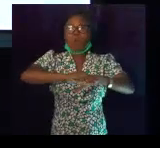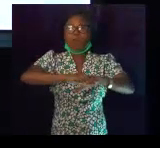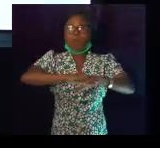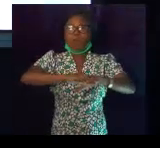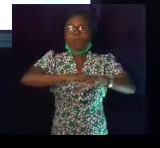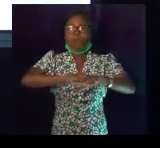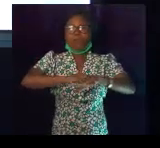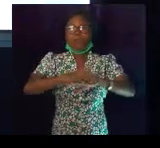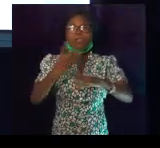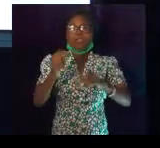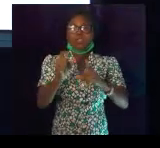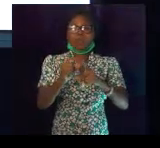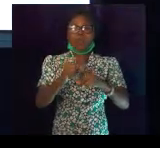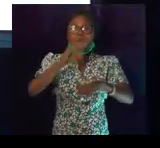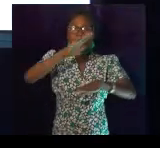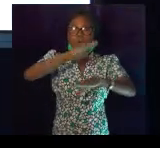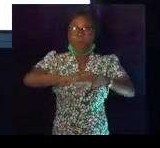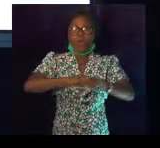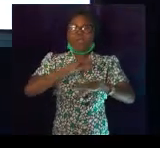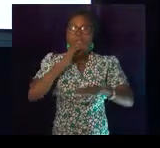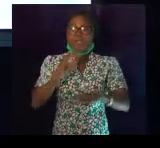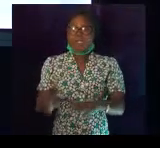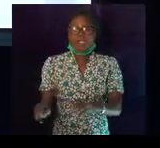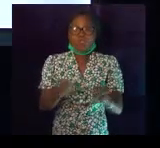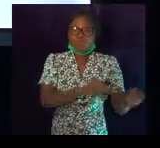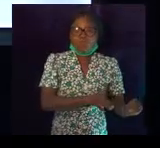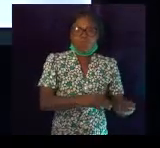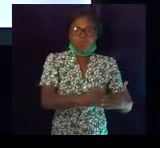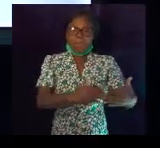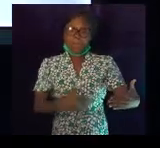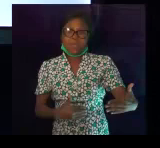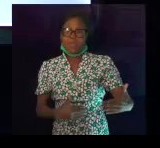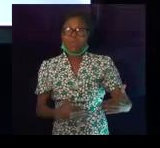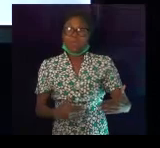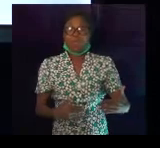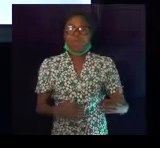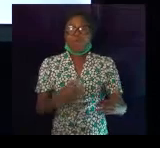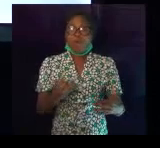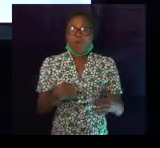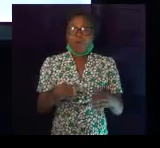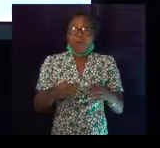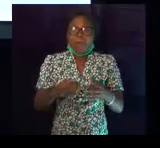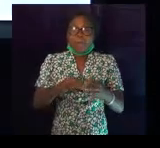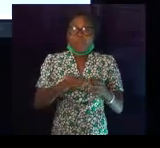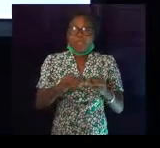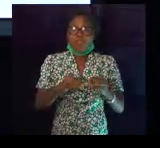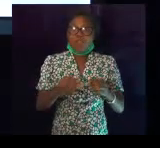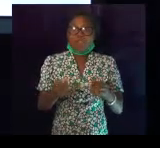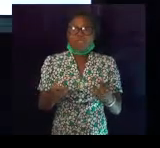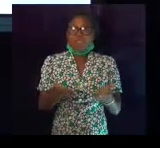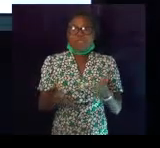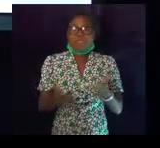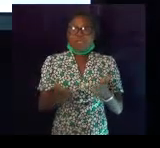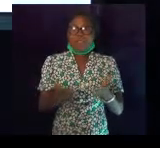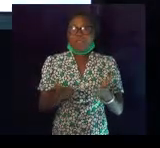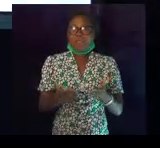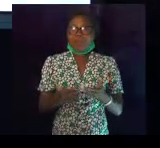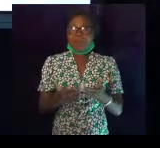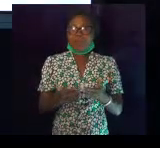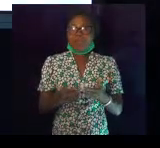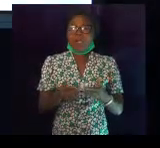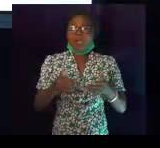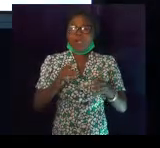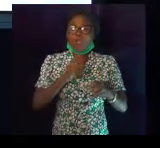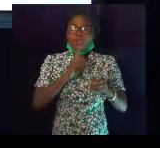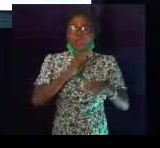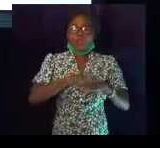on. The word on is placed before medium-sized places.